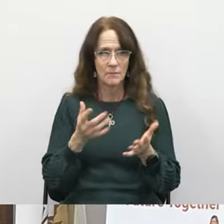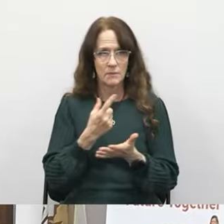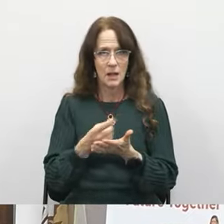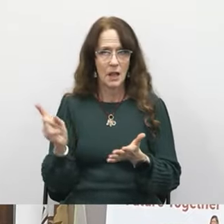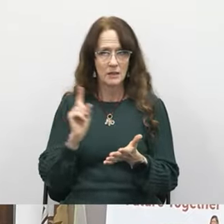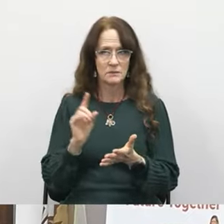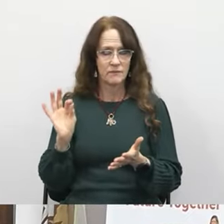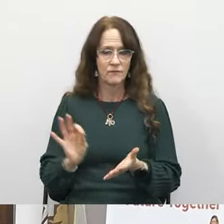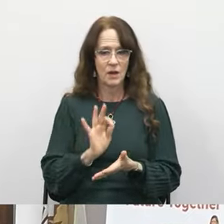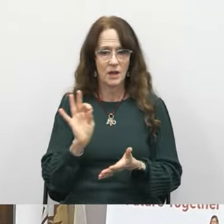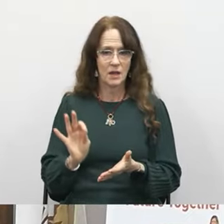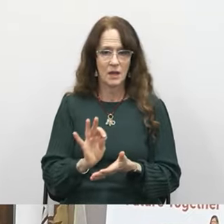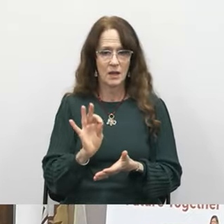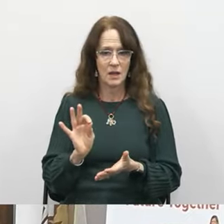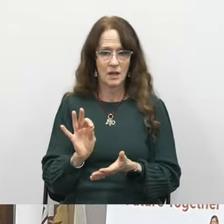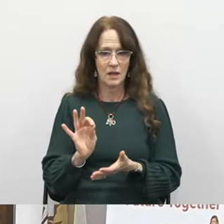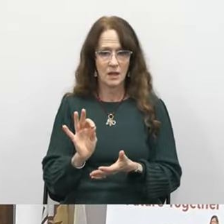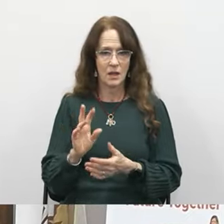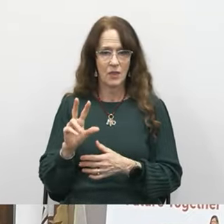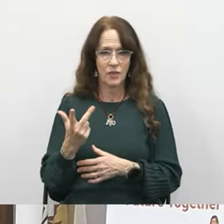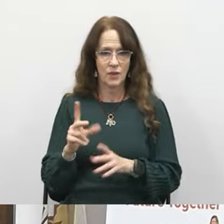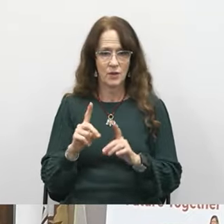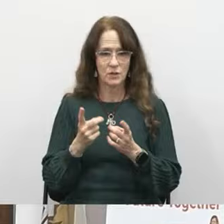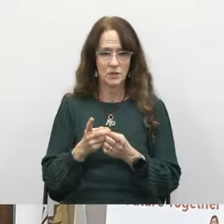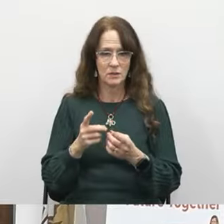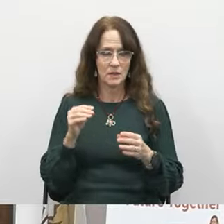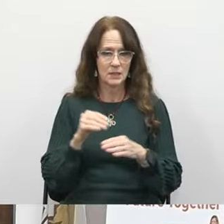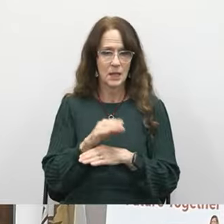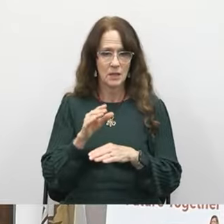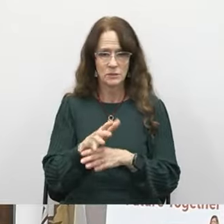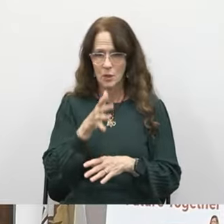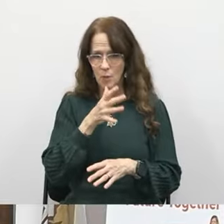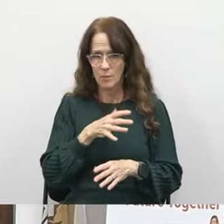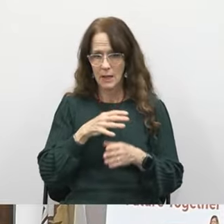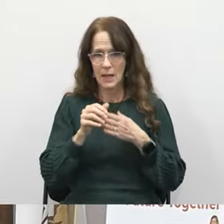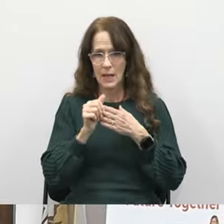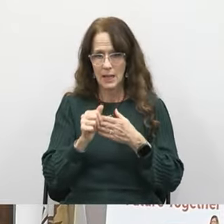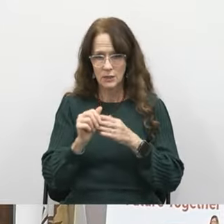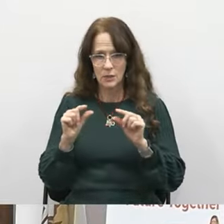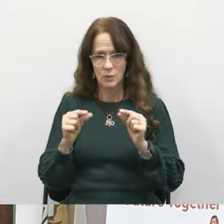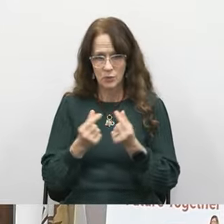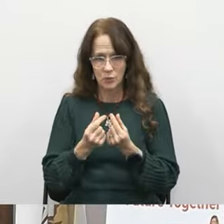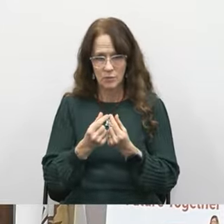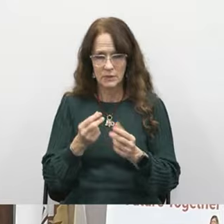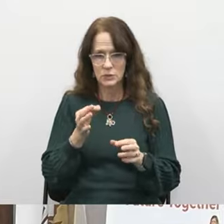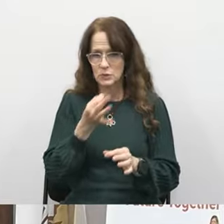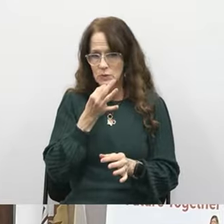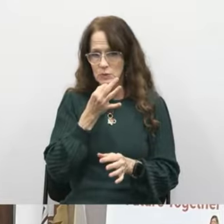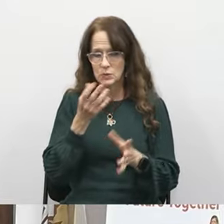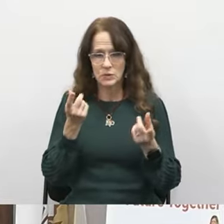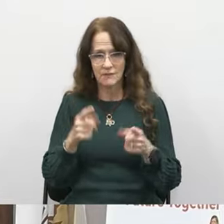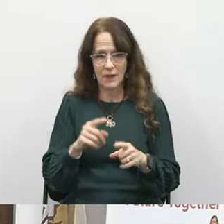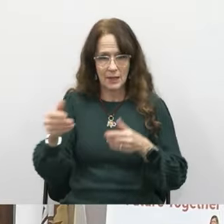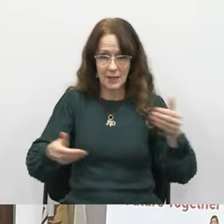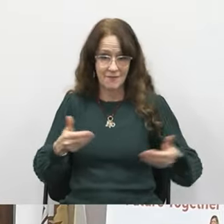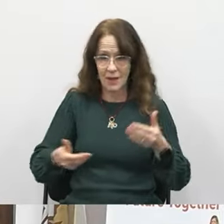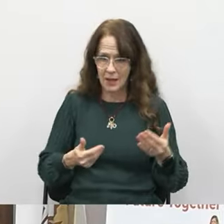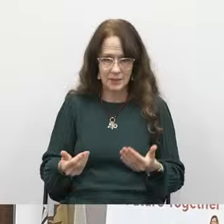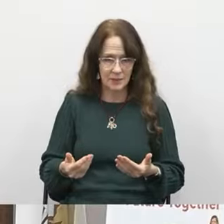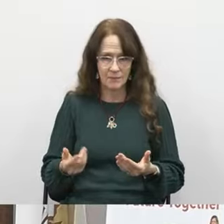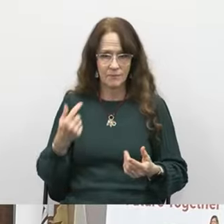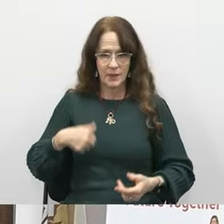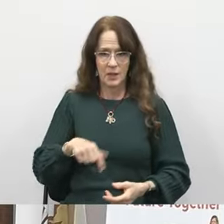Friday the 3rd District Councilwoman's Leadership Group about this upcoming event, invited everybody, told them that we